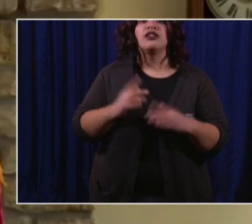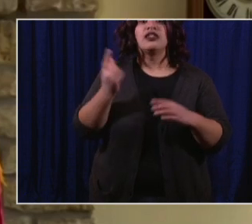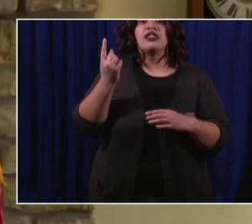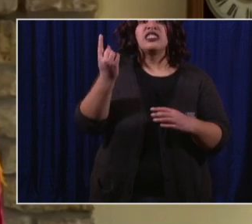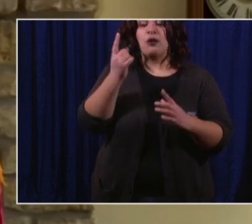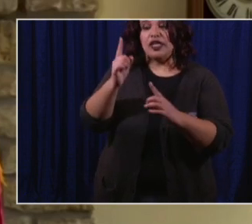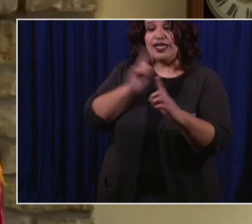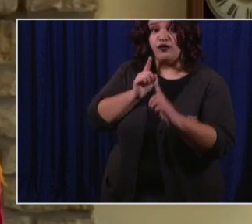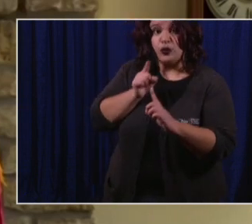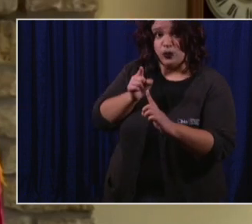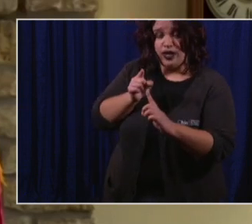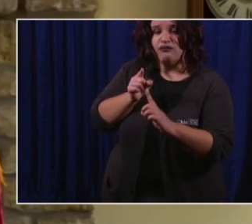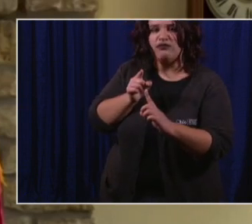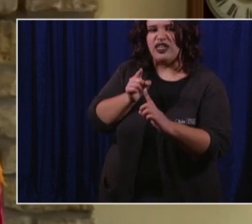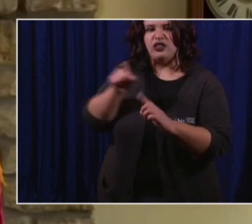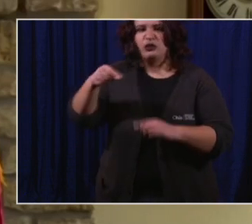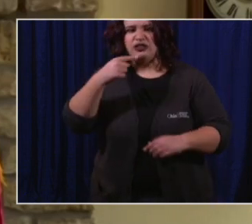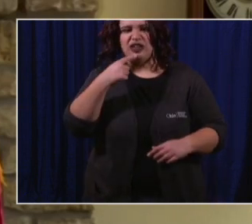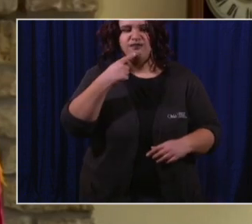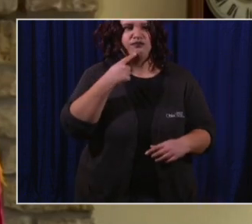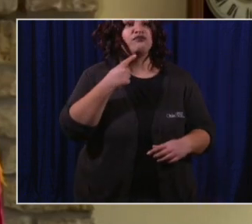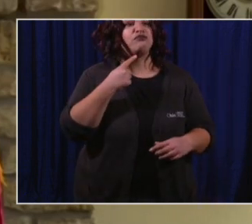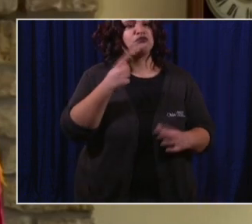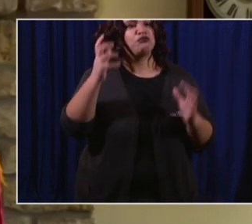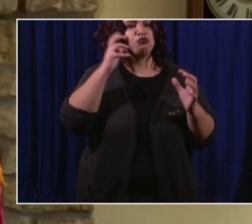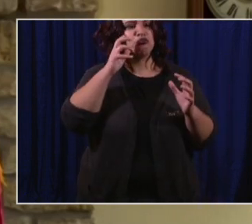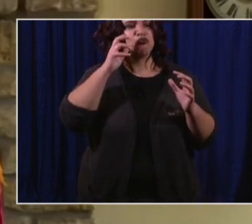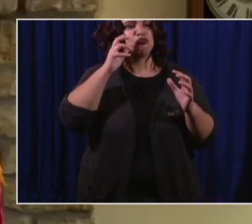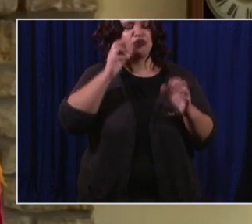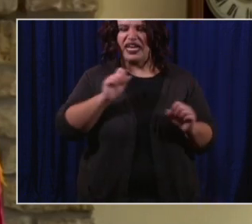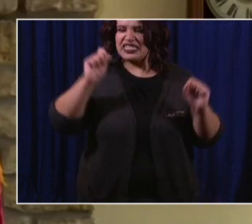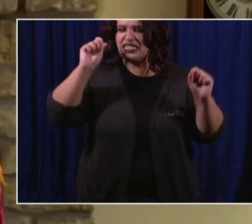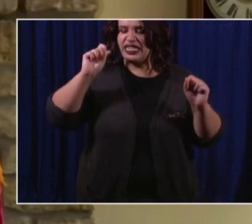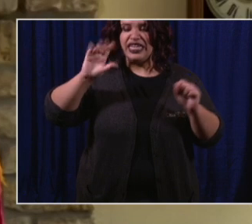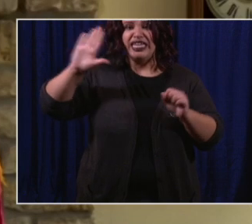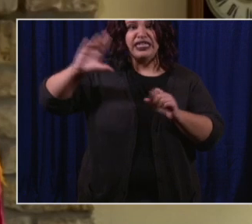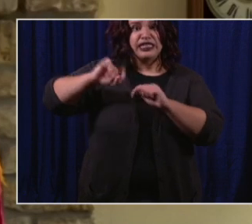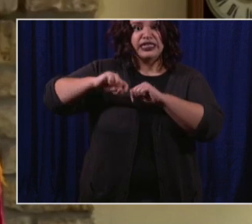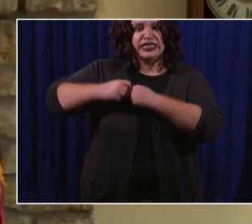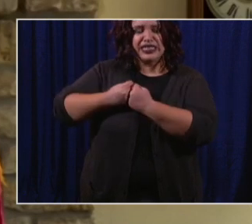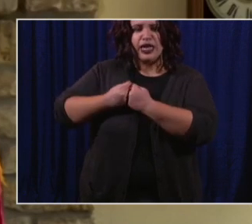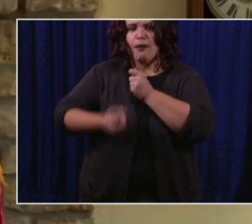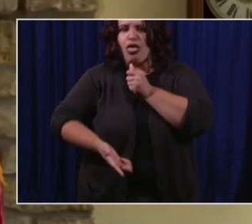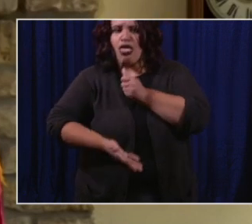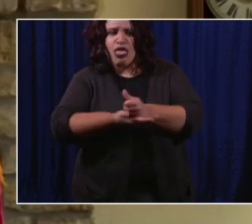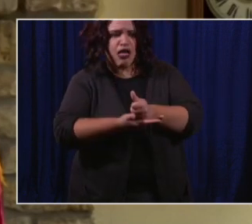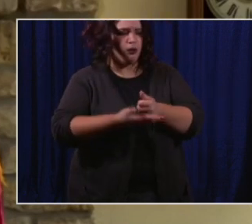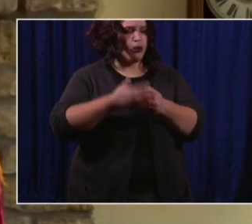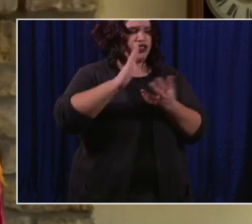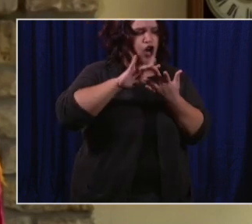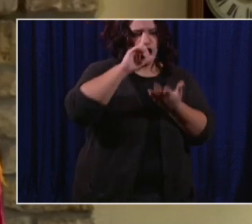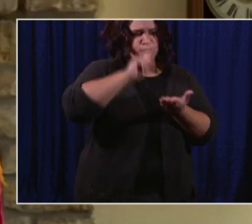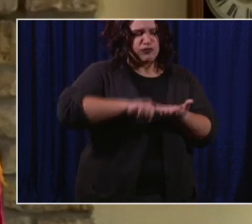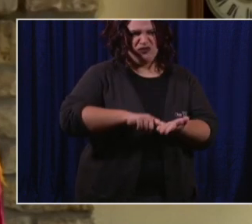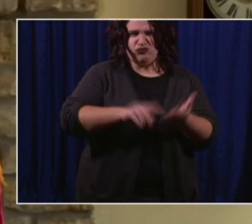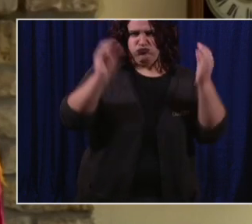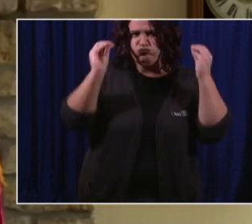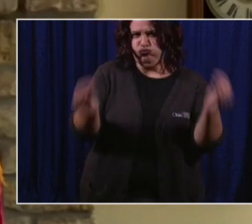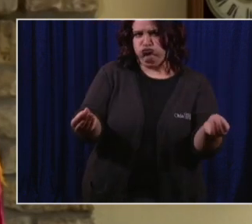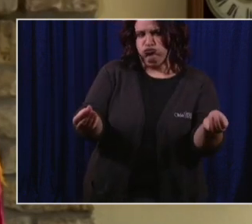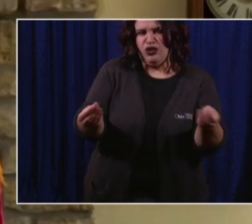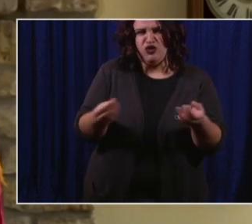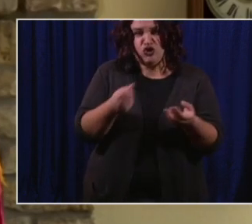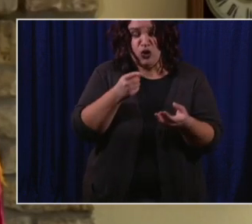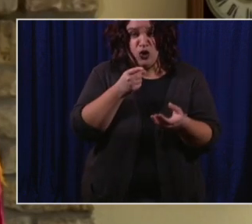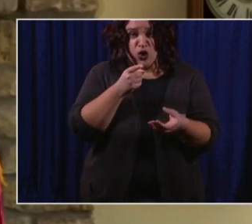Trump's administration was not helping state officials with contact tracing after the Cleveland debate last week. Can you clarify if that is still the